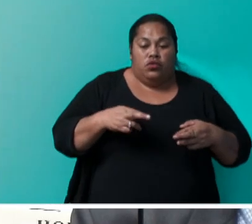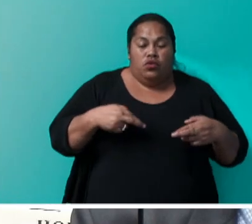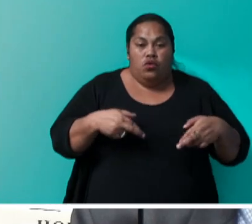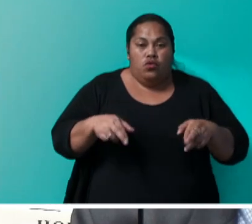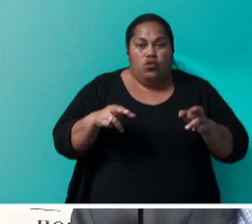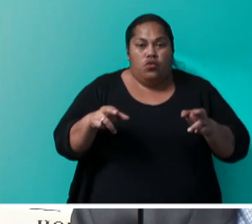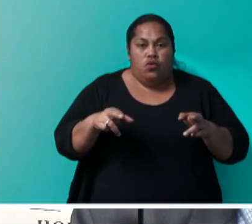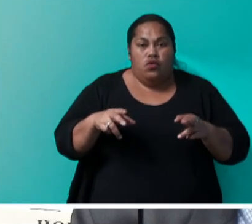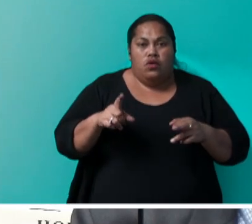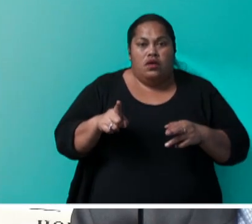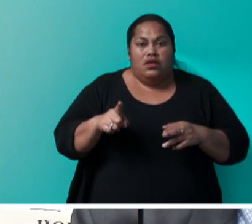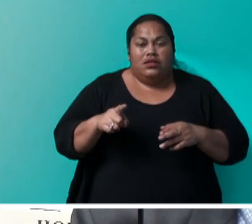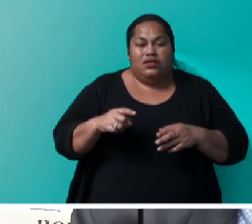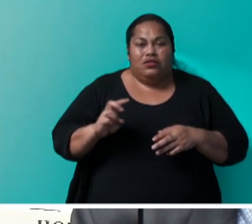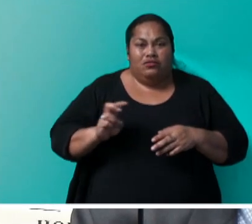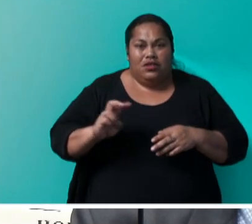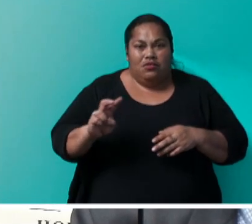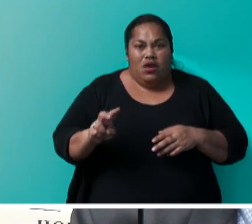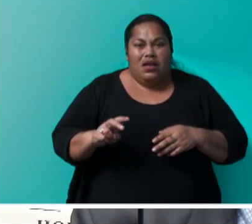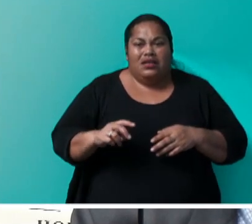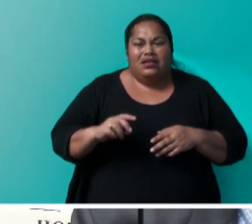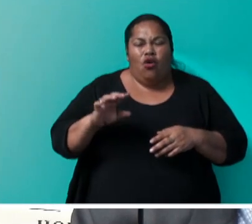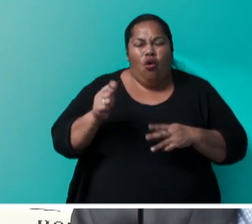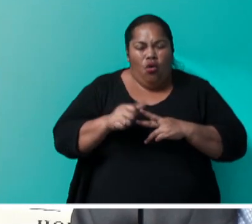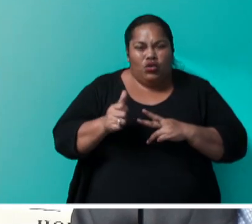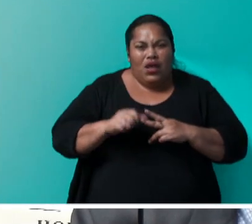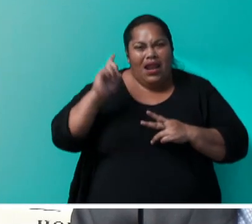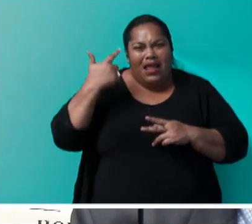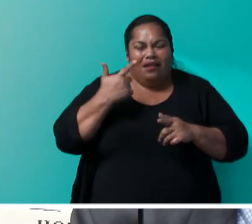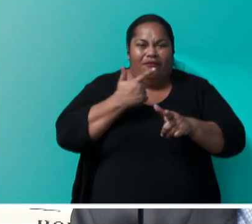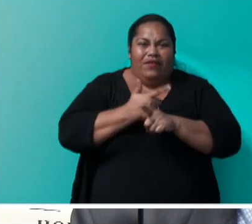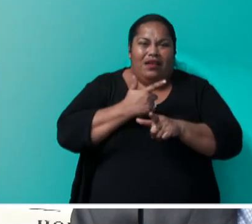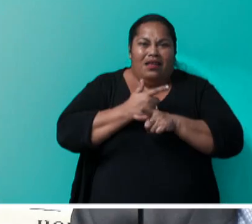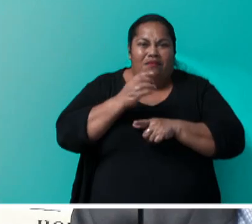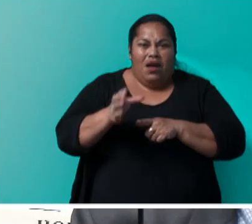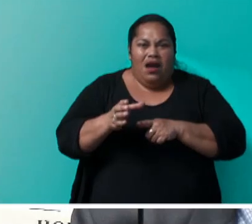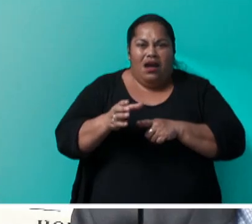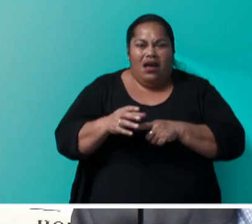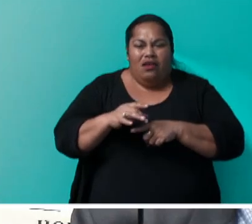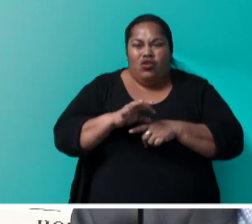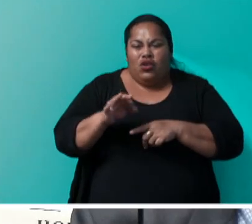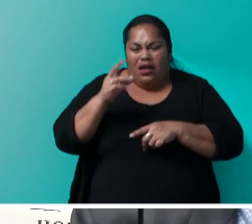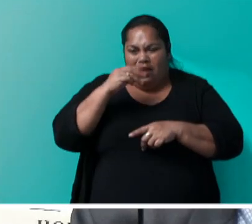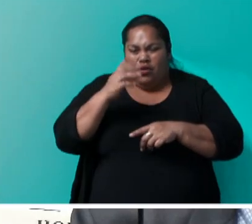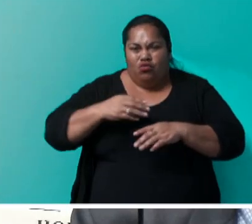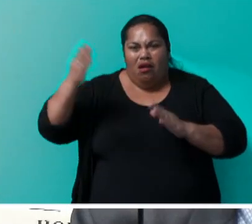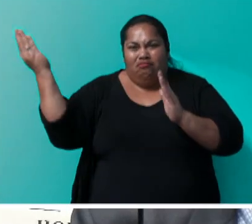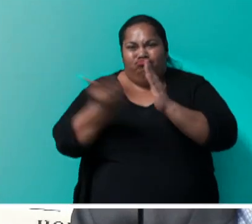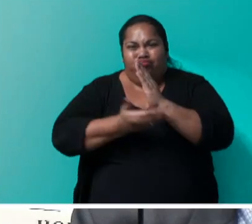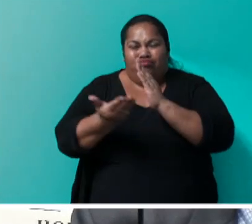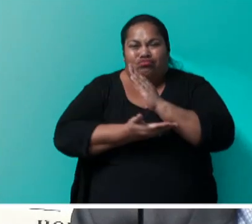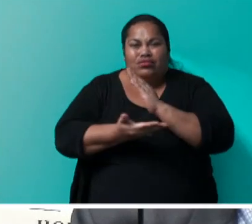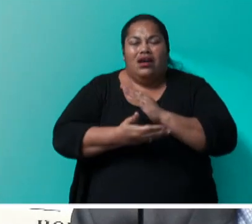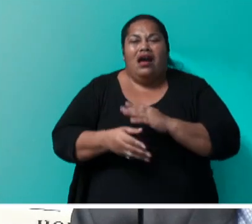system, particularly where the labor shortages limit their ability to harvest manually. To